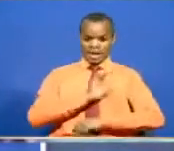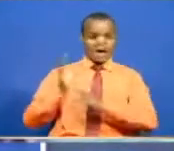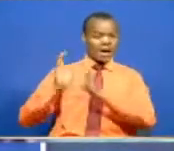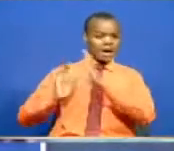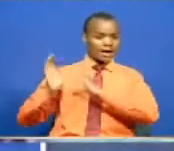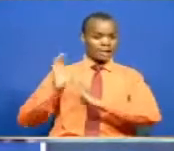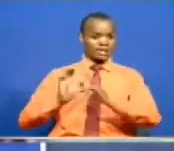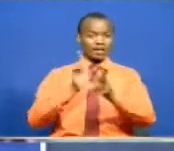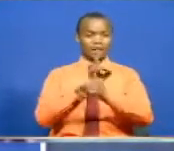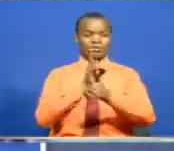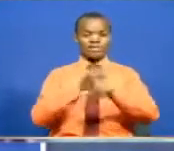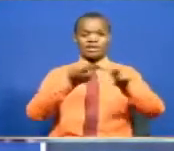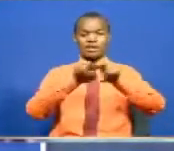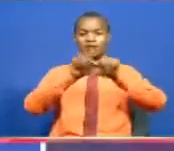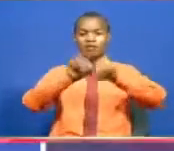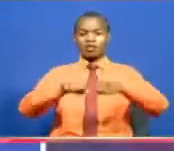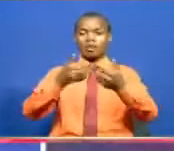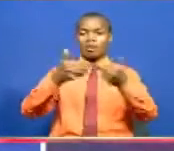to divide us.